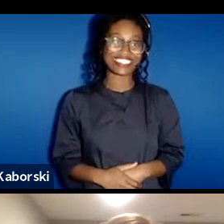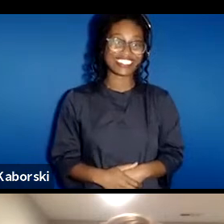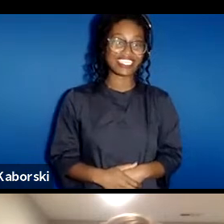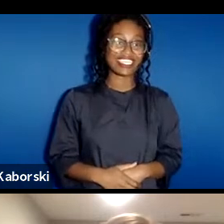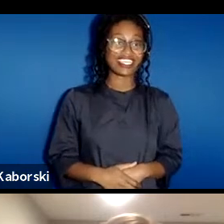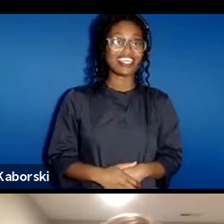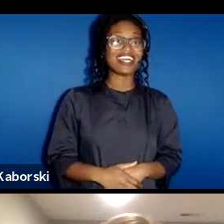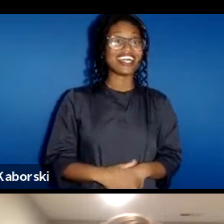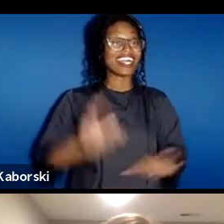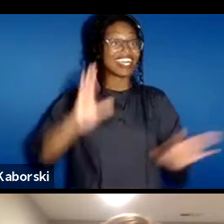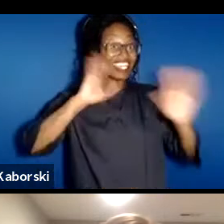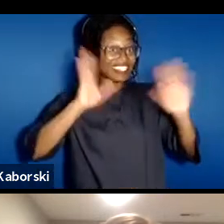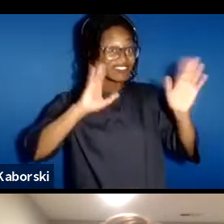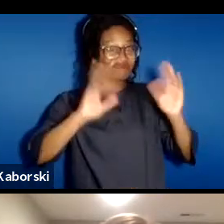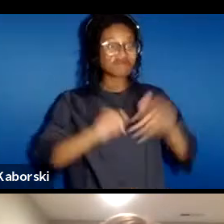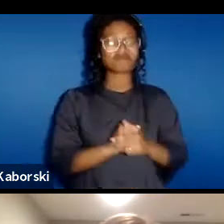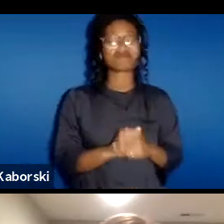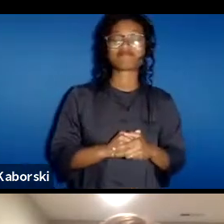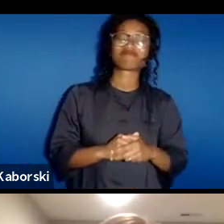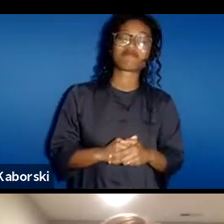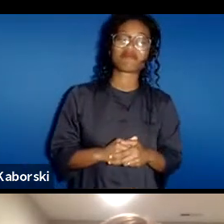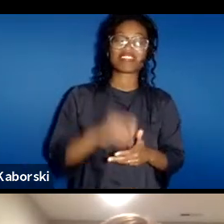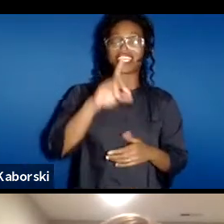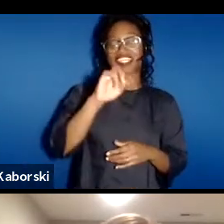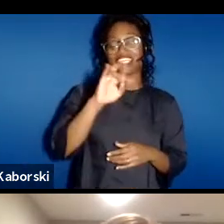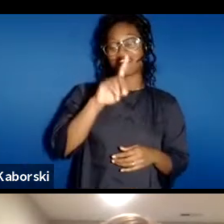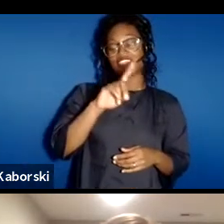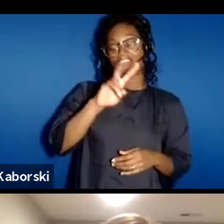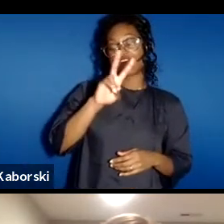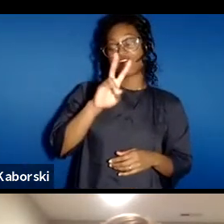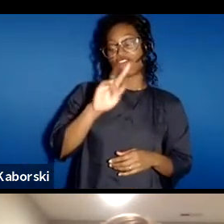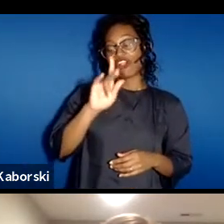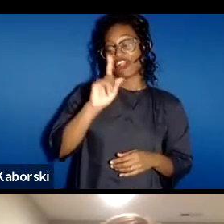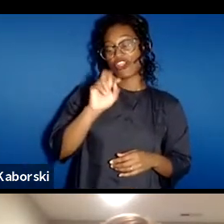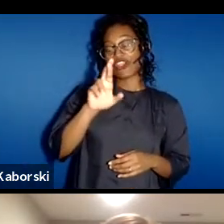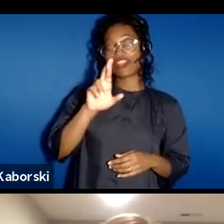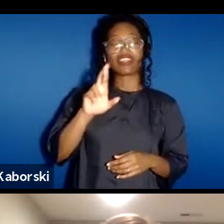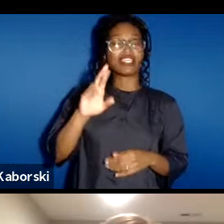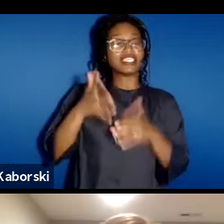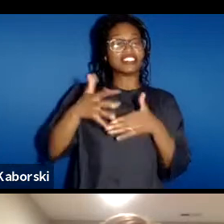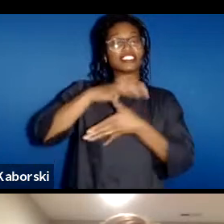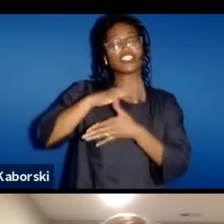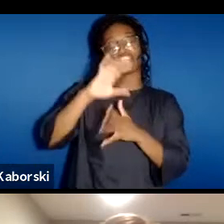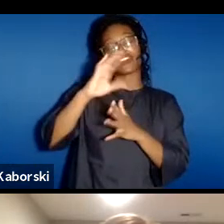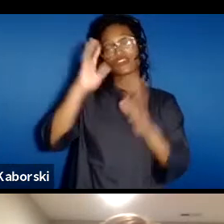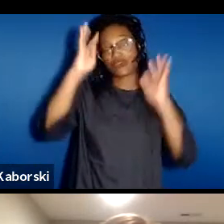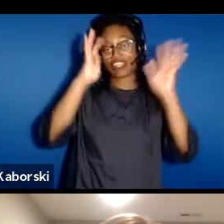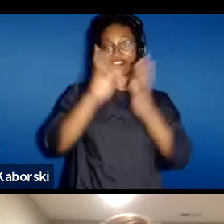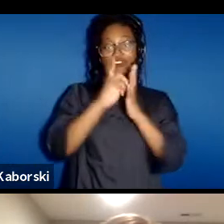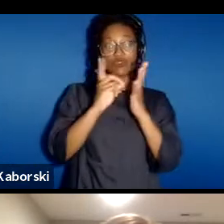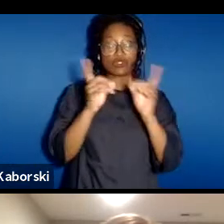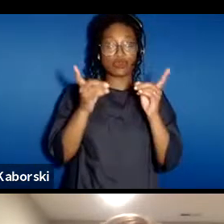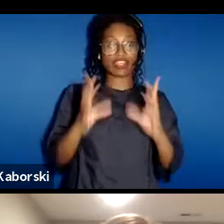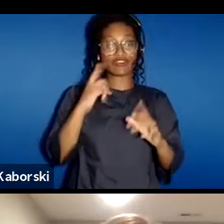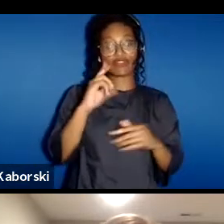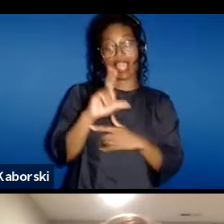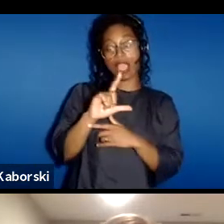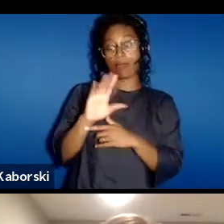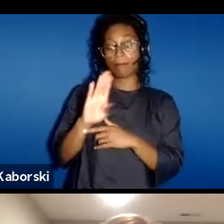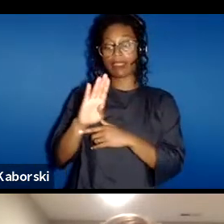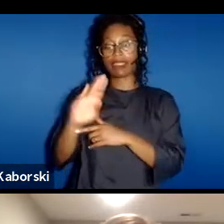Oh, hey guys. David Volker. I'm a senior creative director at LPK in